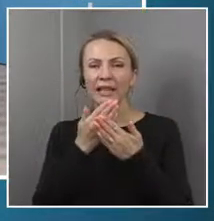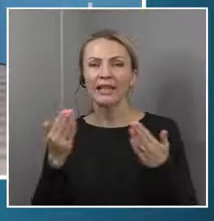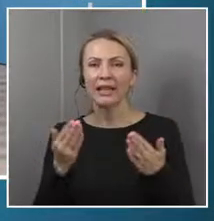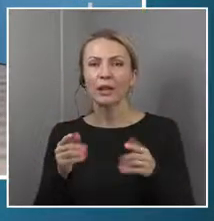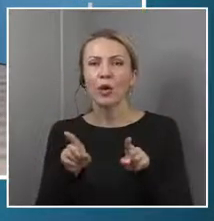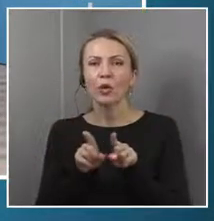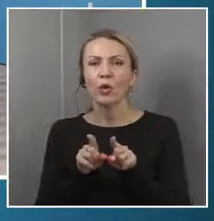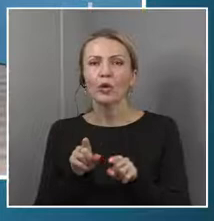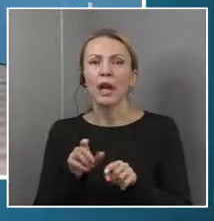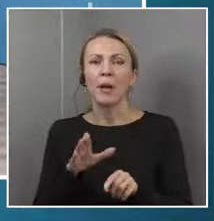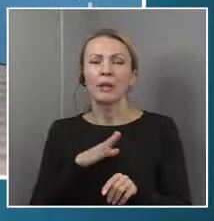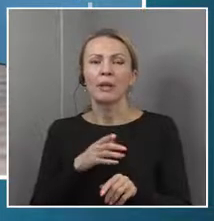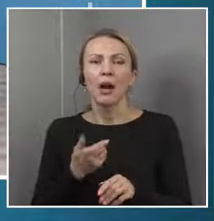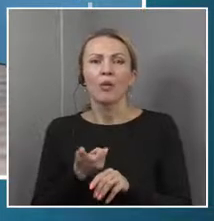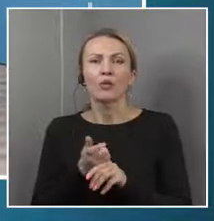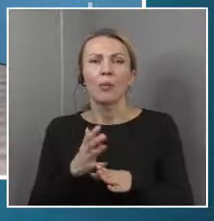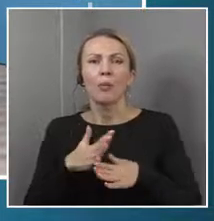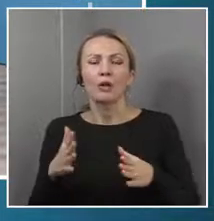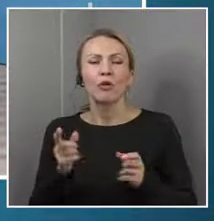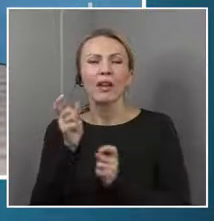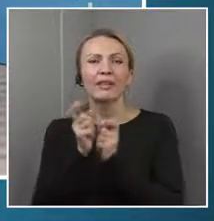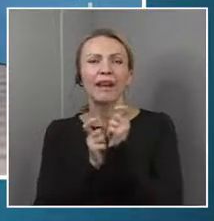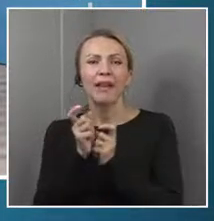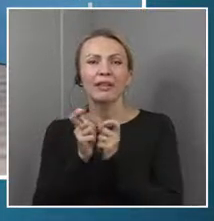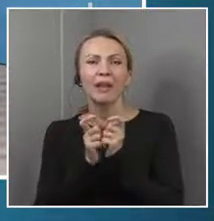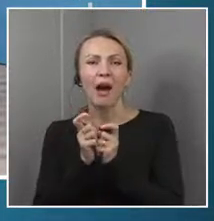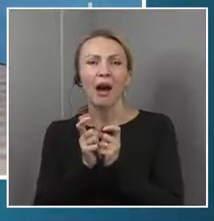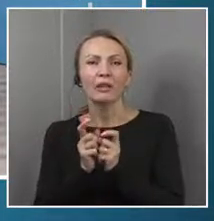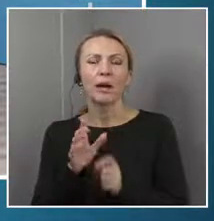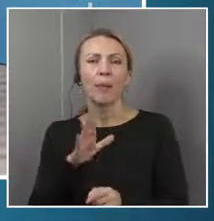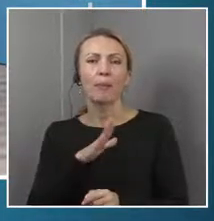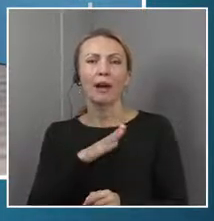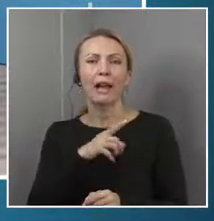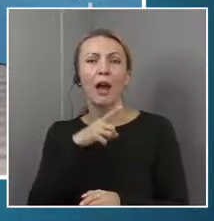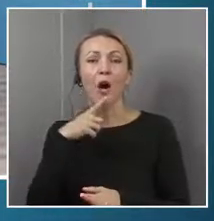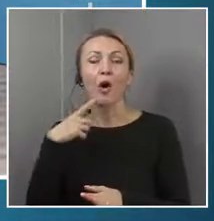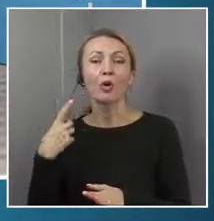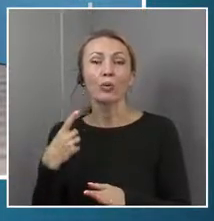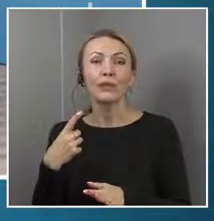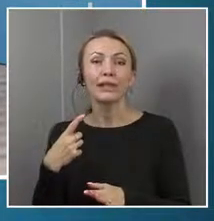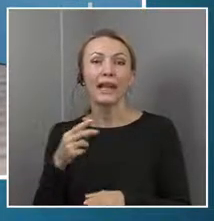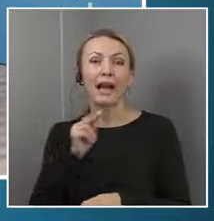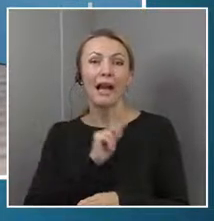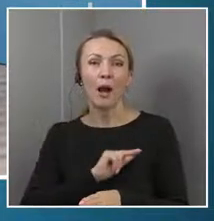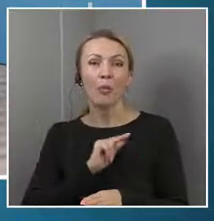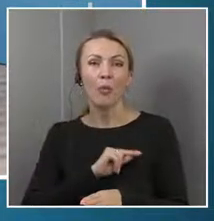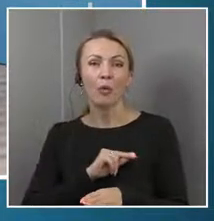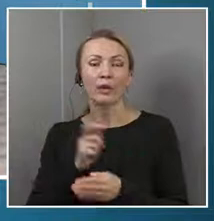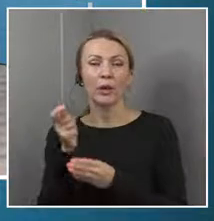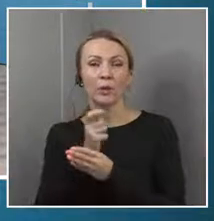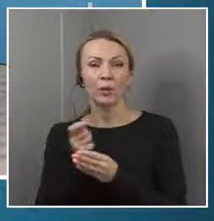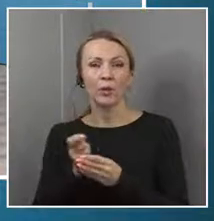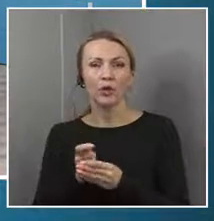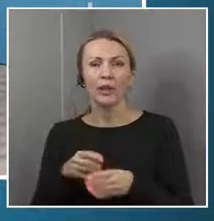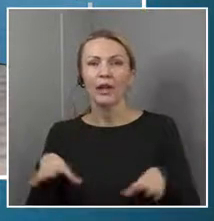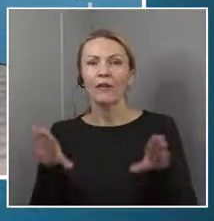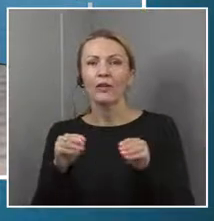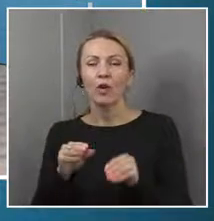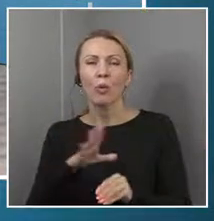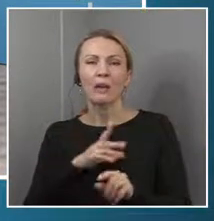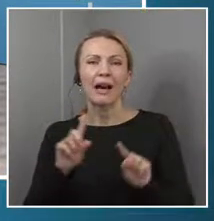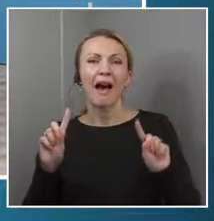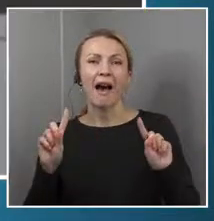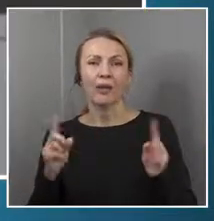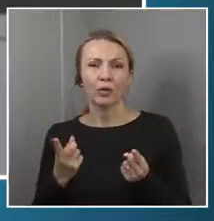market. But there were such scandals abroad as well. When there was an exhibition in Belgium of